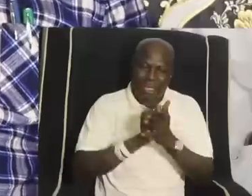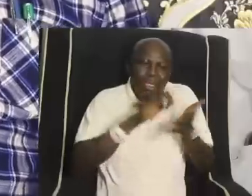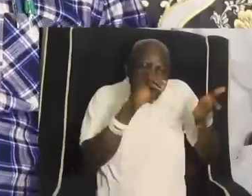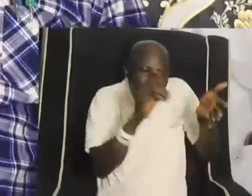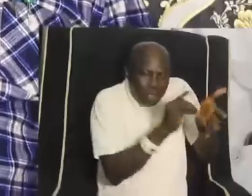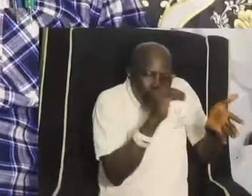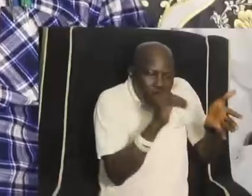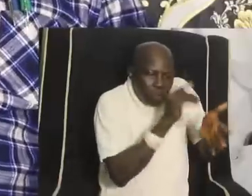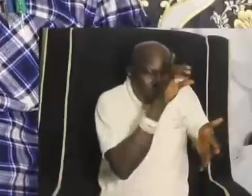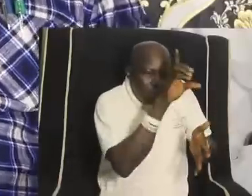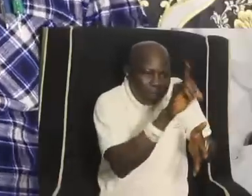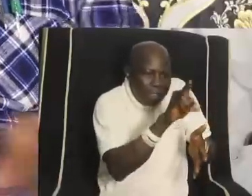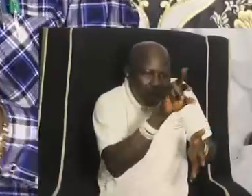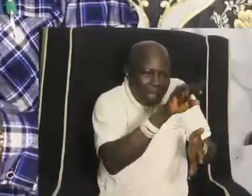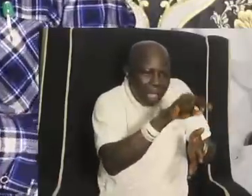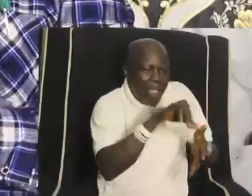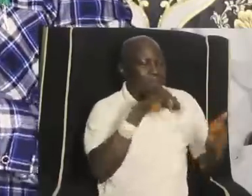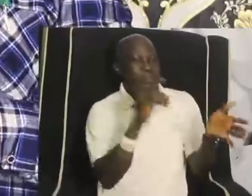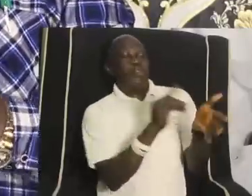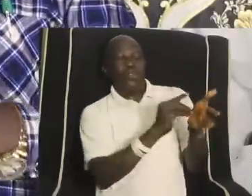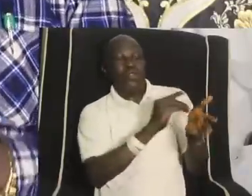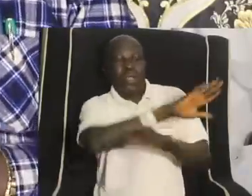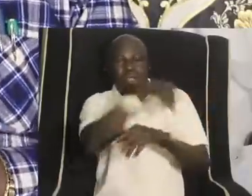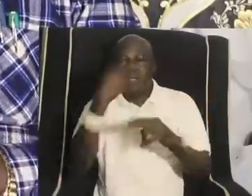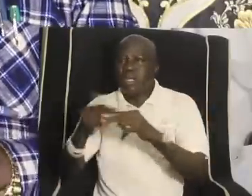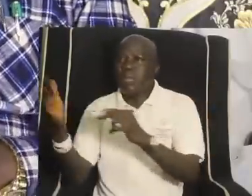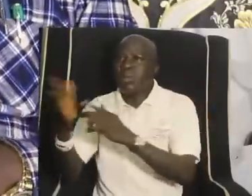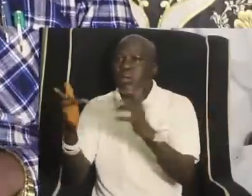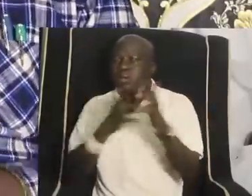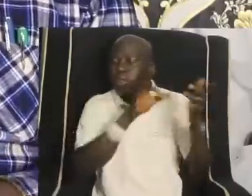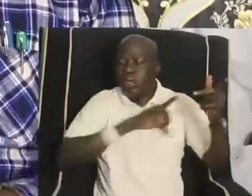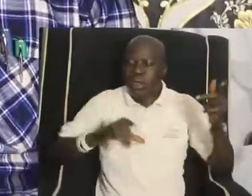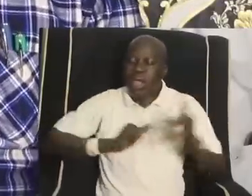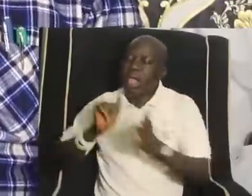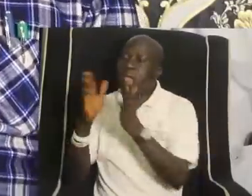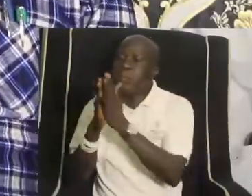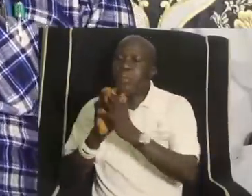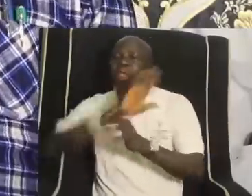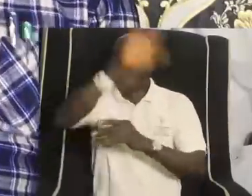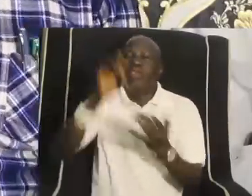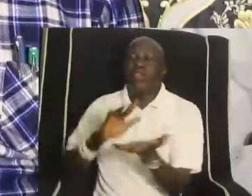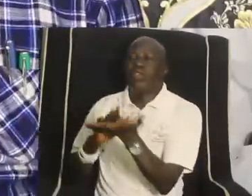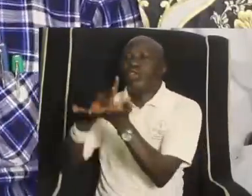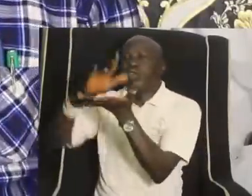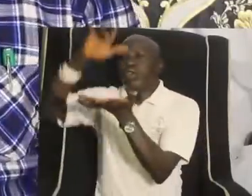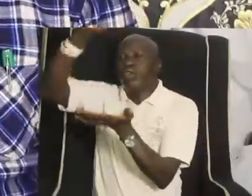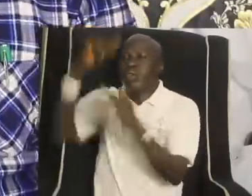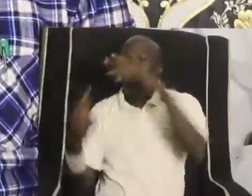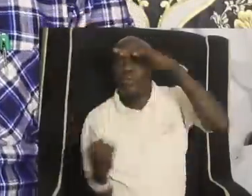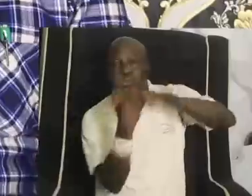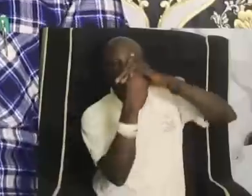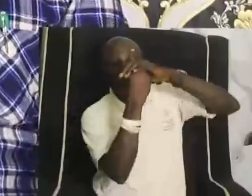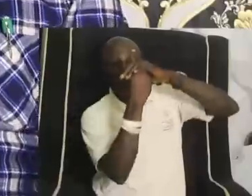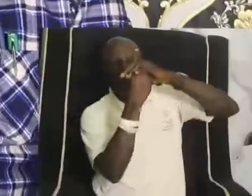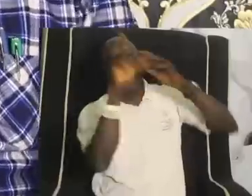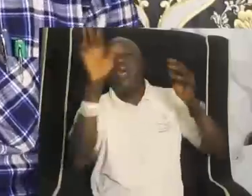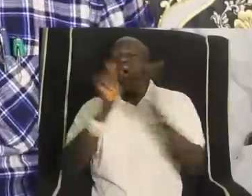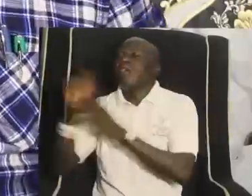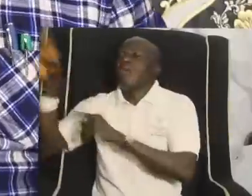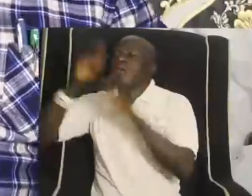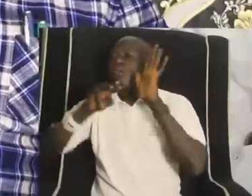ye di aru wa ba mbe abbreviation of DR in the name of the Lord I pray ogore ajade ina wo ya